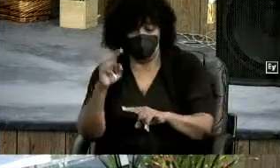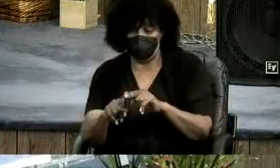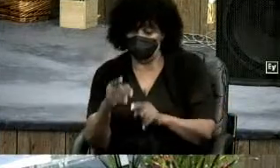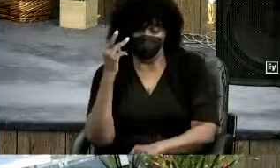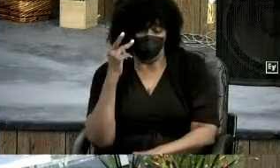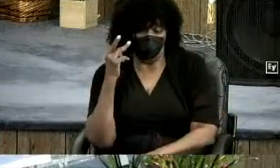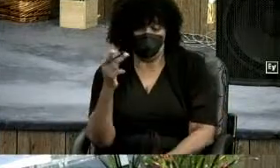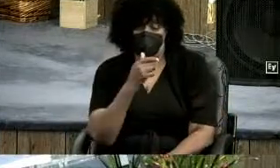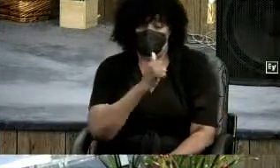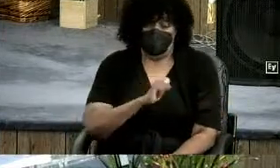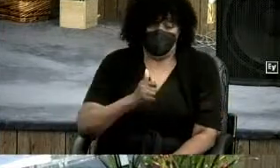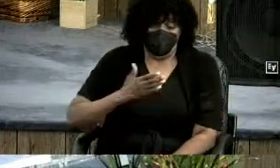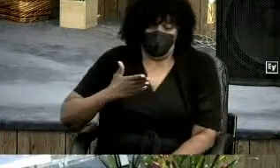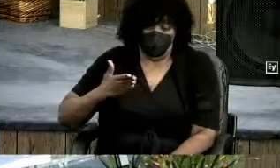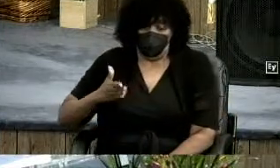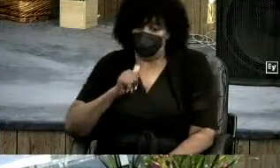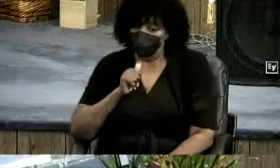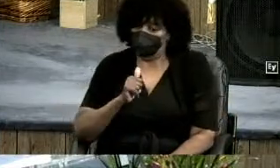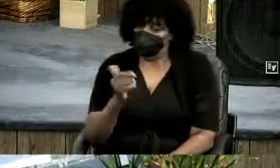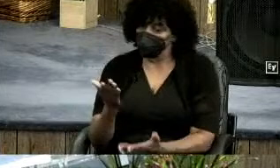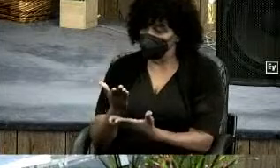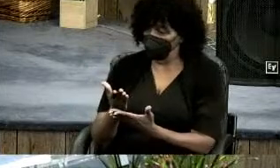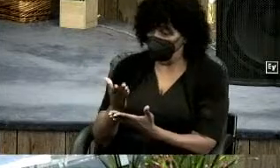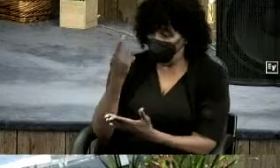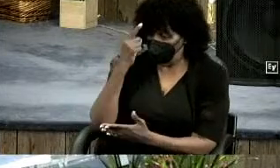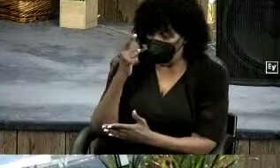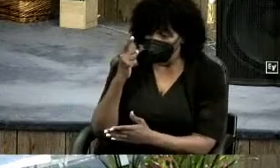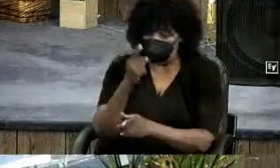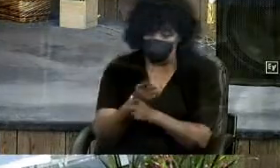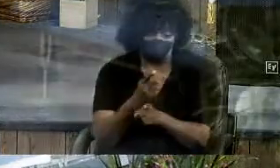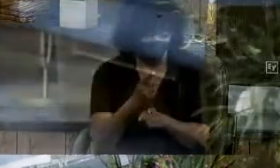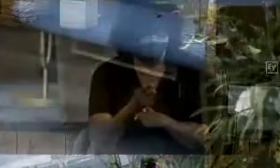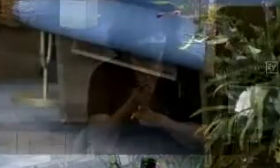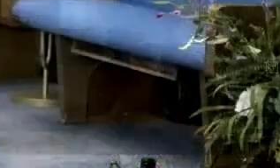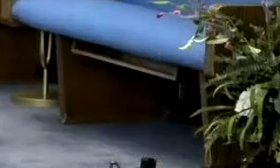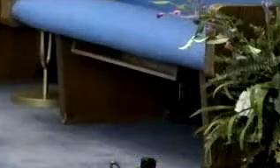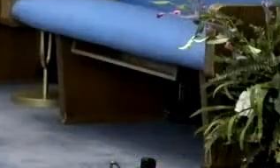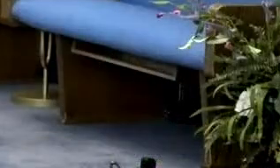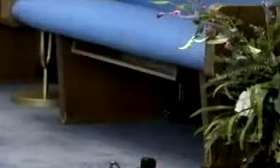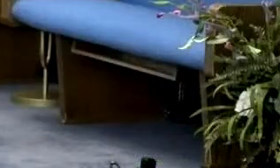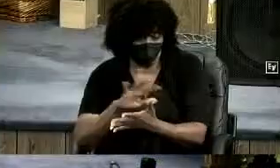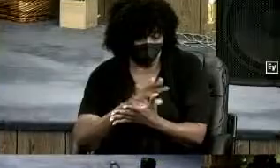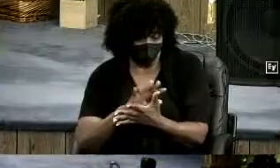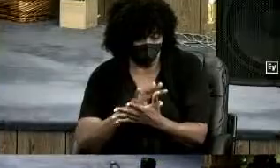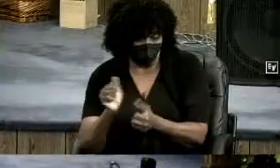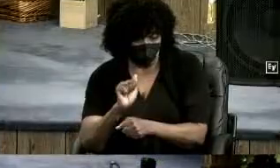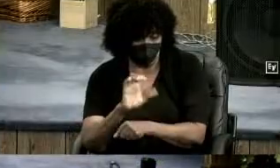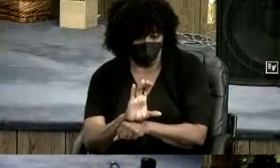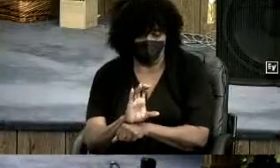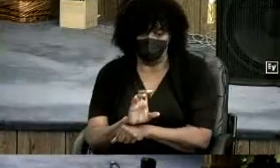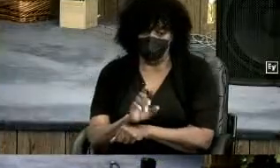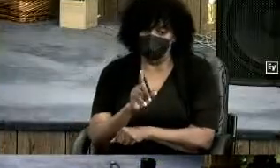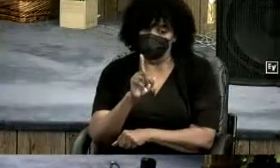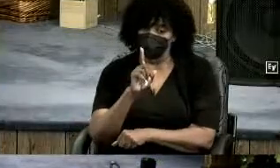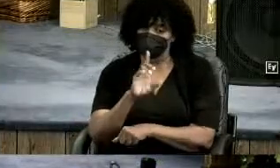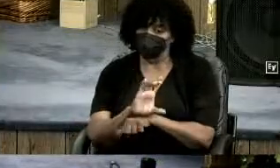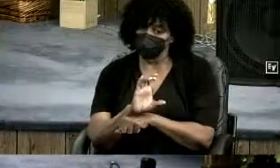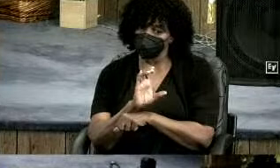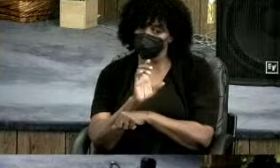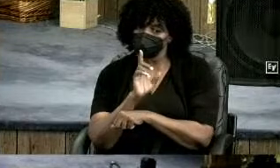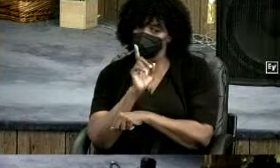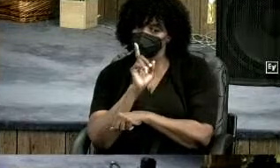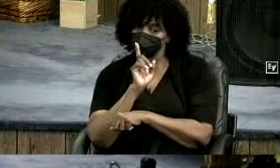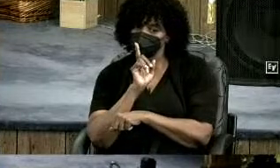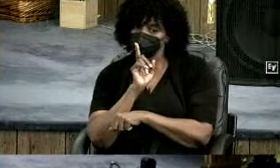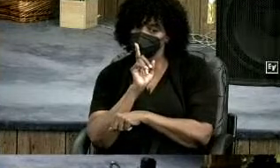so you have people who are not here for the right reason, who are trying to tear the church down, and the church don't say nothing.